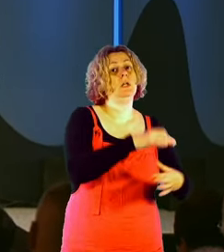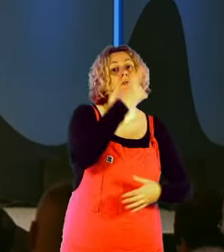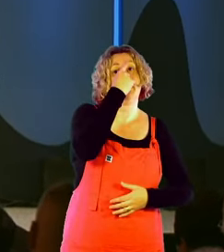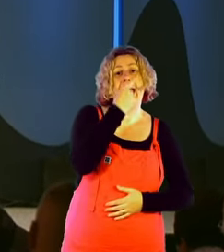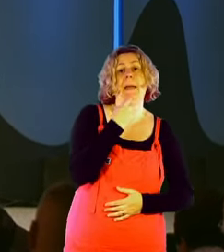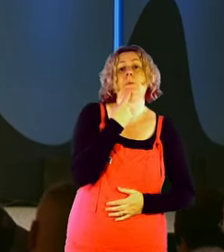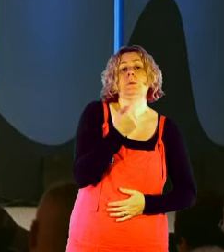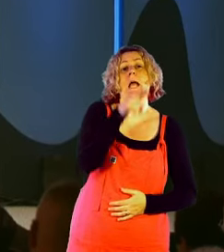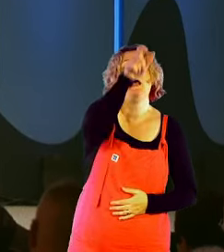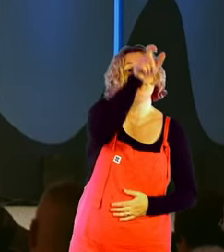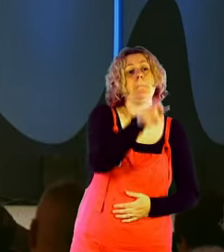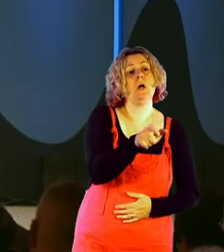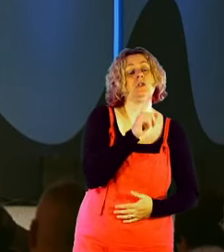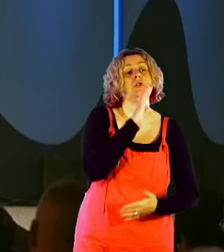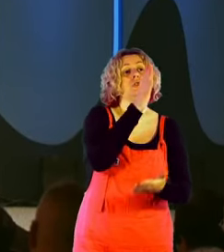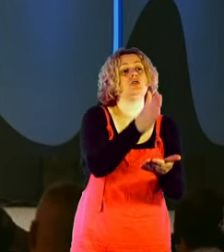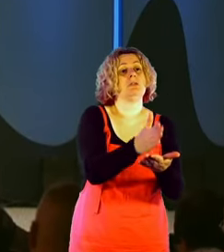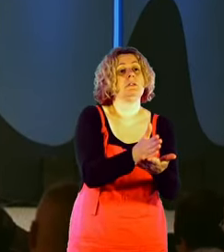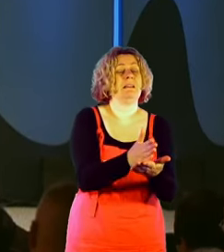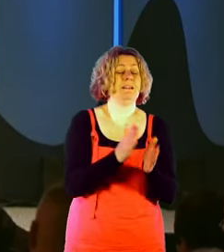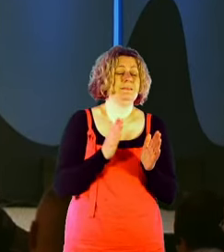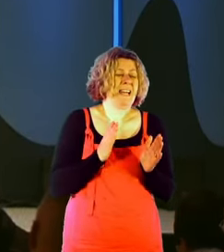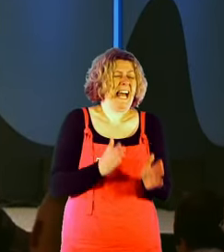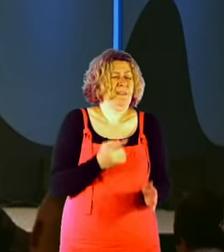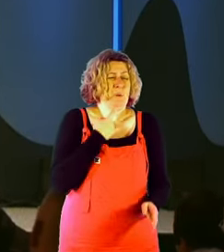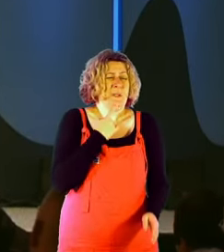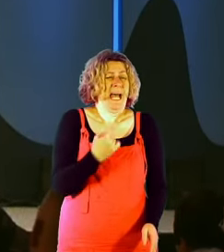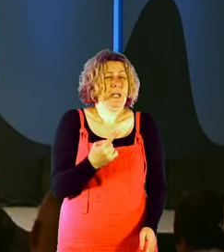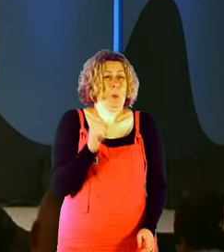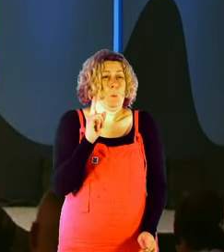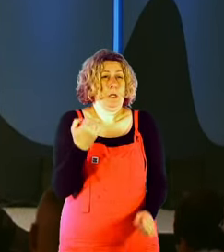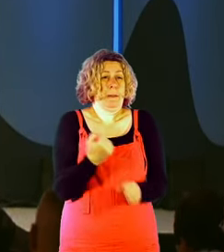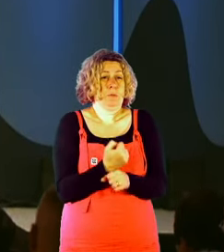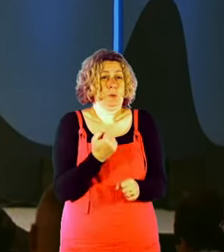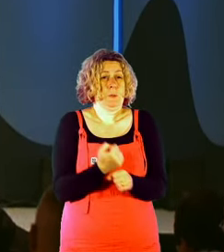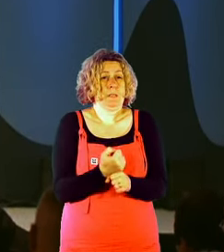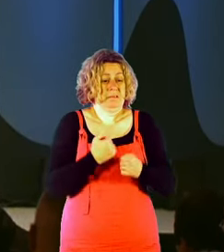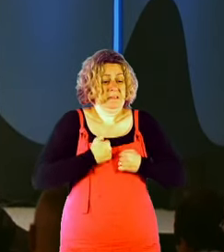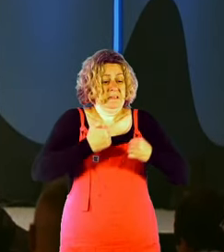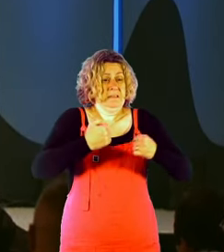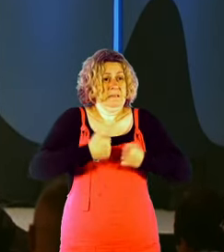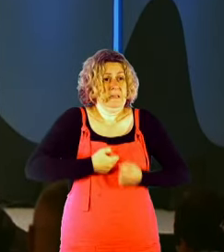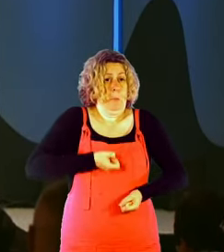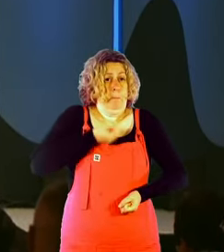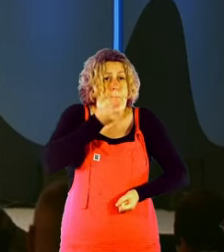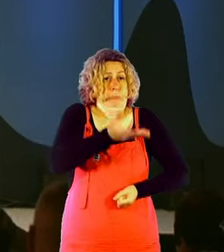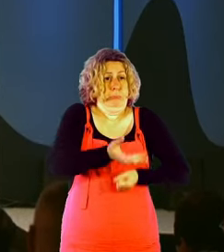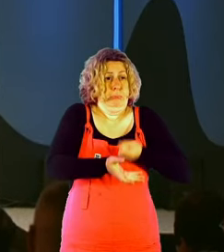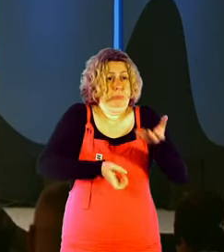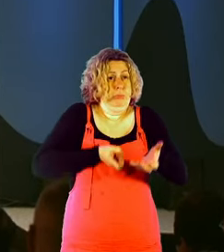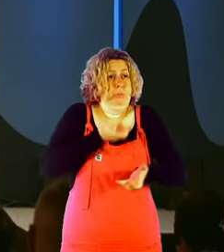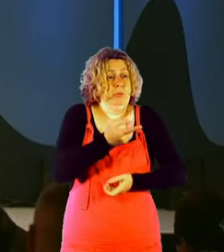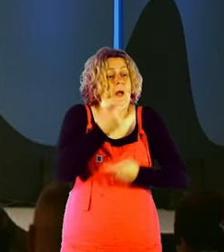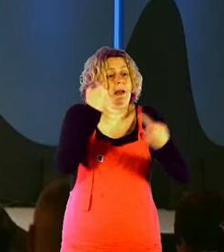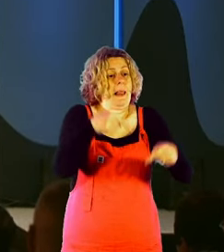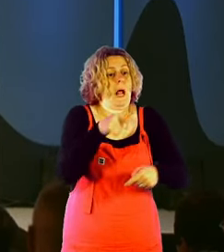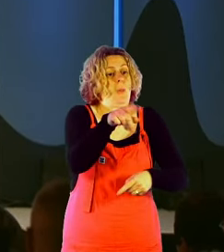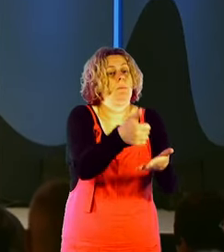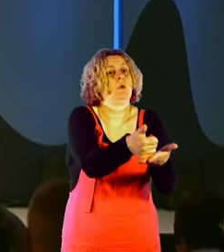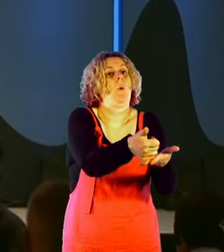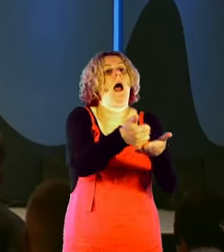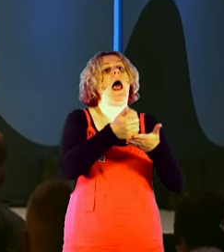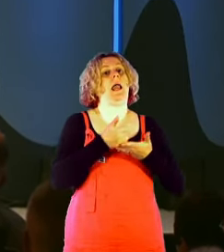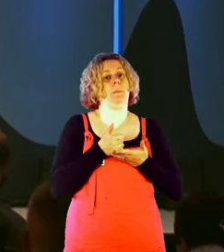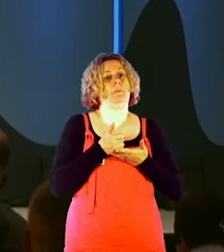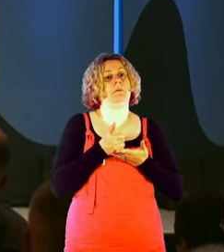you trust, I need to tell you what's going on. And let them help you. That's where I think